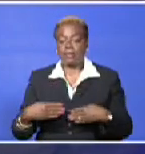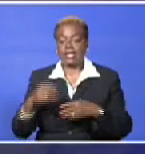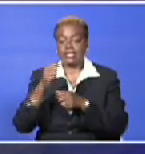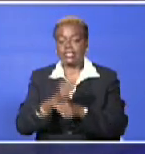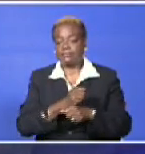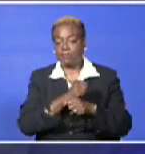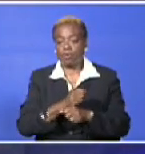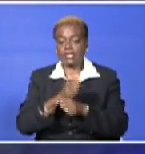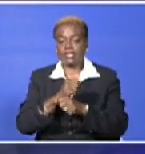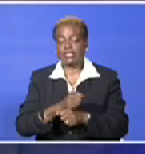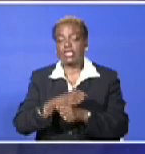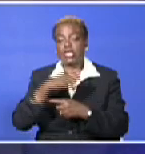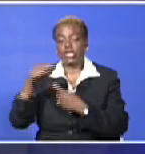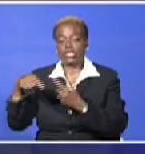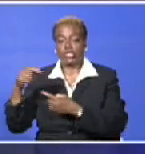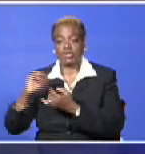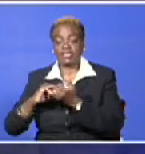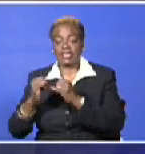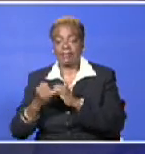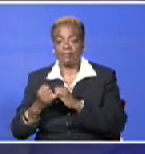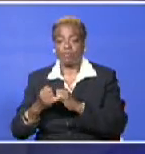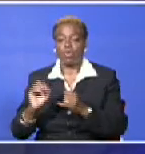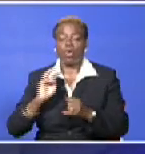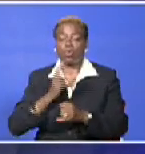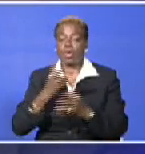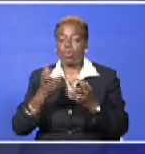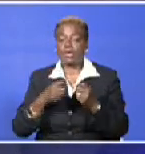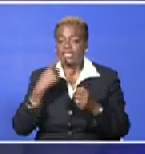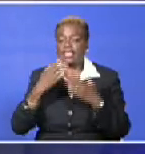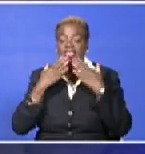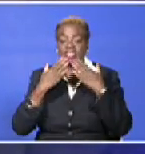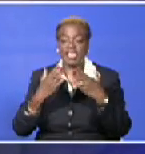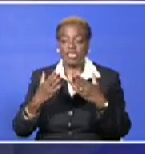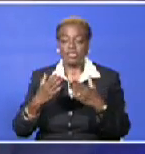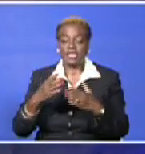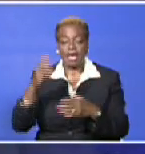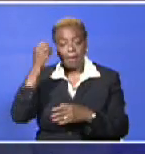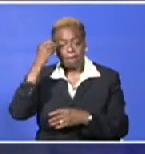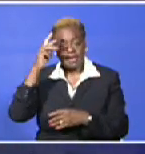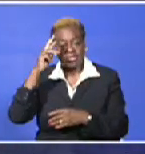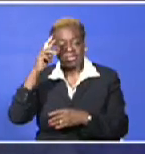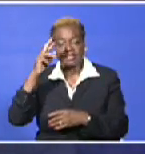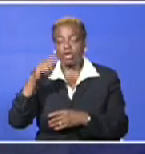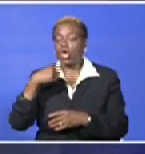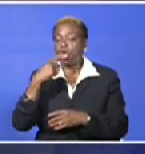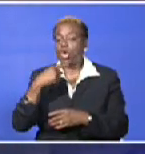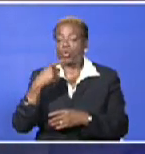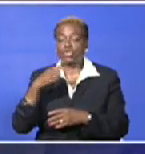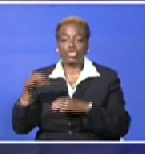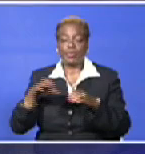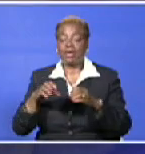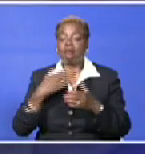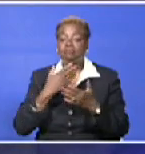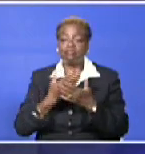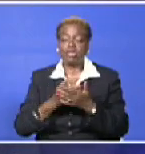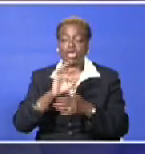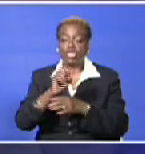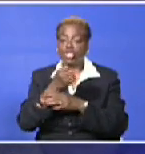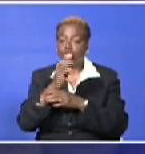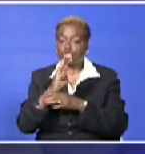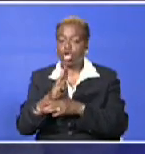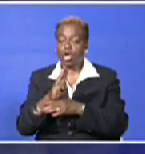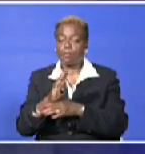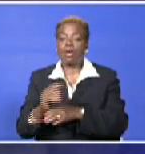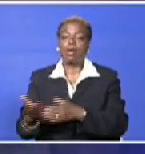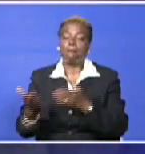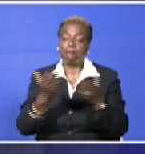moving forward. Yeah, we want to say thank you, first of all, to our minister who's doing a really good job in bringing new sports to the Bahamas, and he's really been progressive in